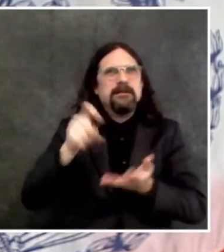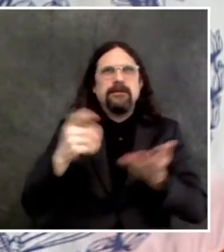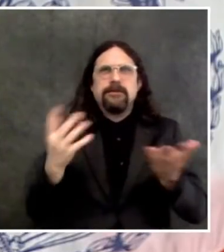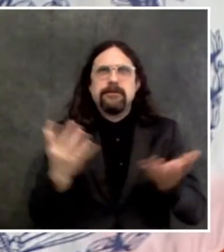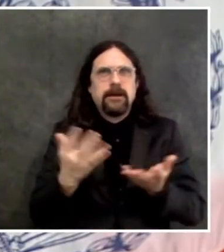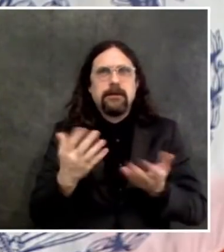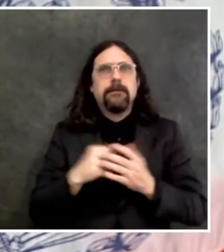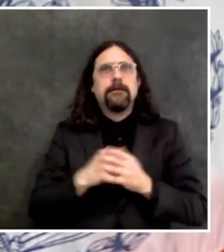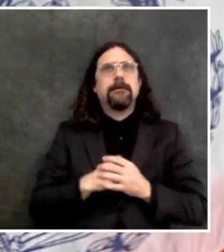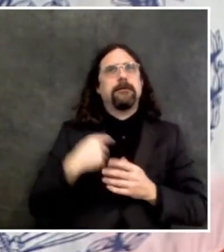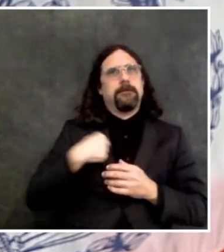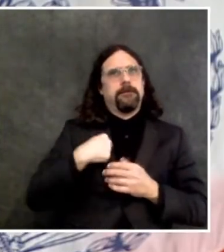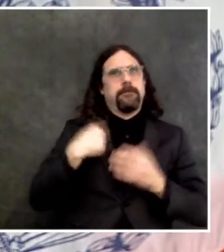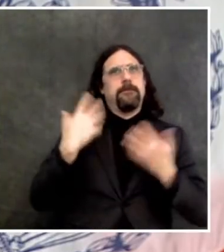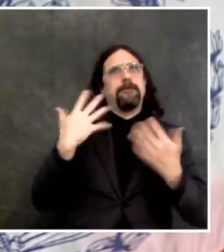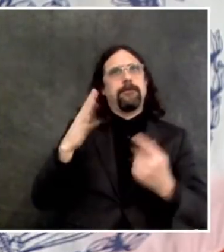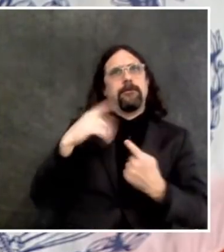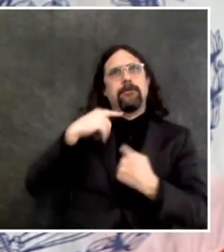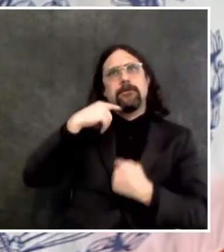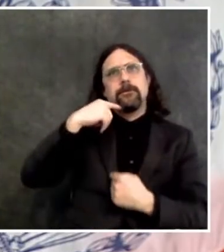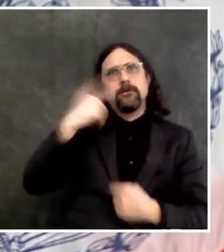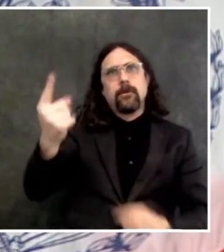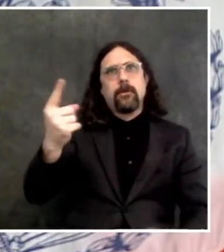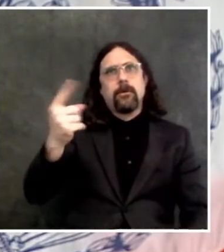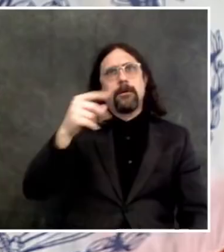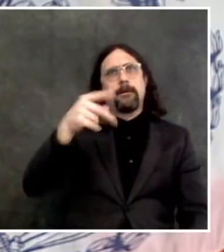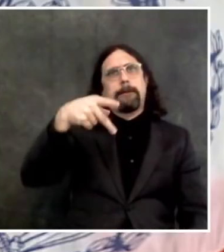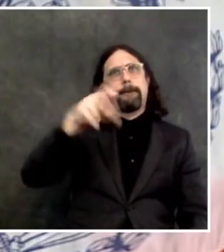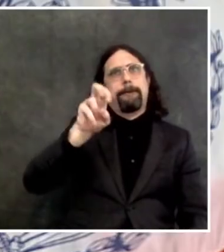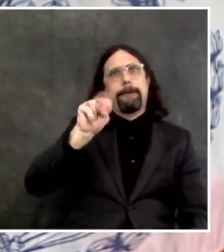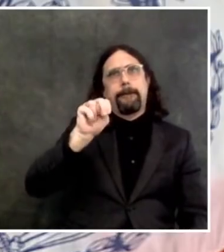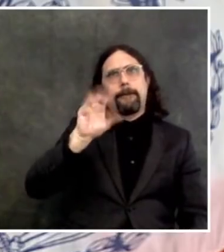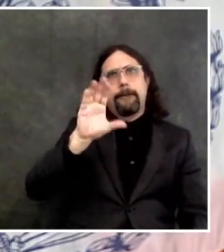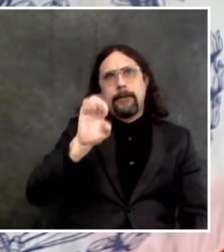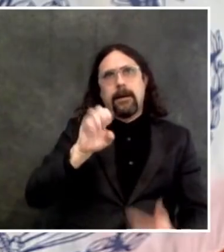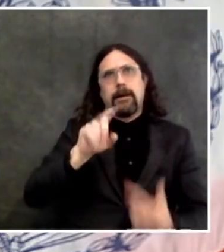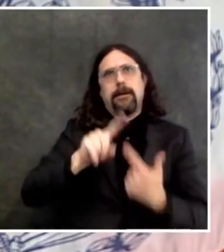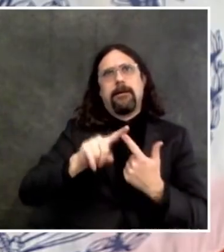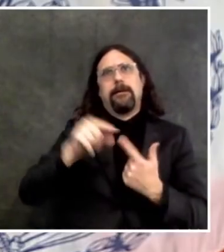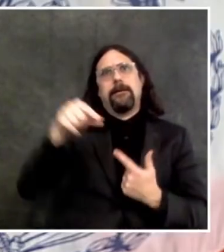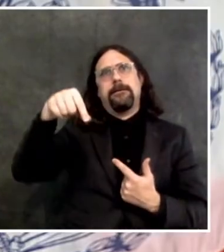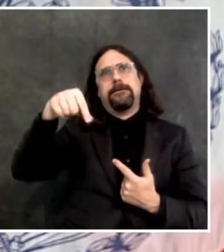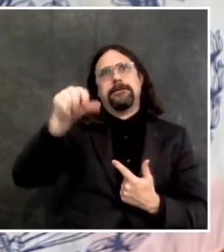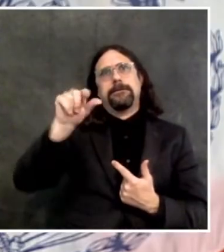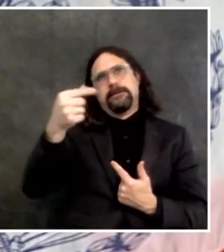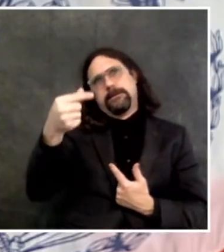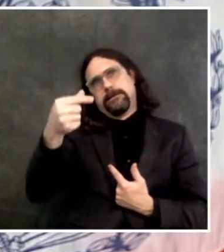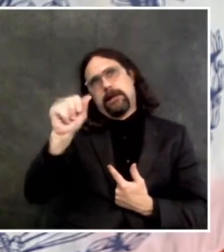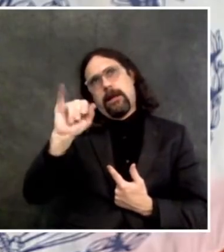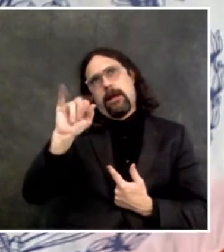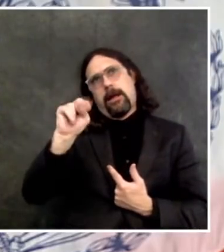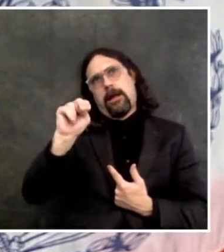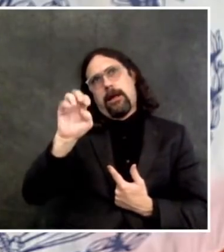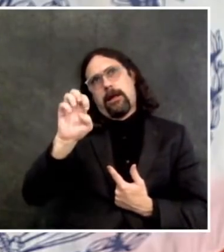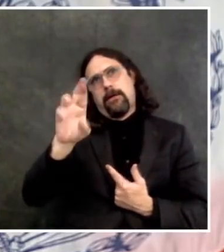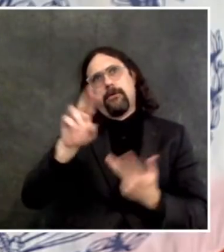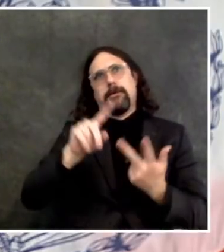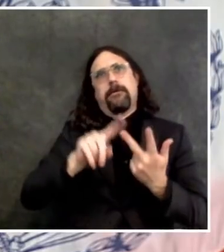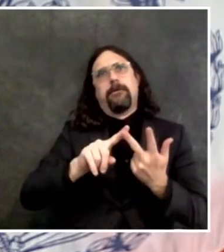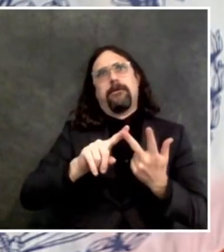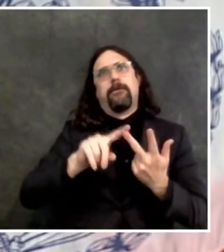Birx, the Coronavirus Response Director, Admiral Giroir, who's the head of the Public Health Service, the Equipment Czar, Peter